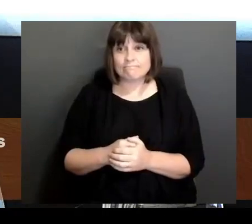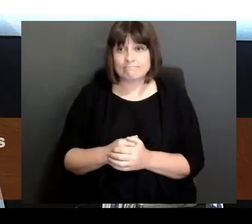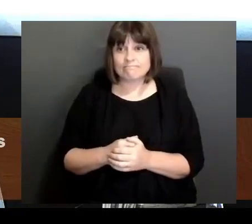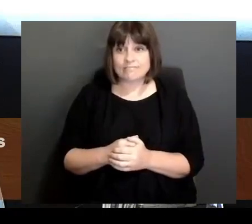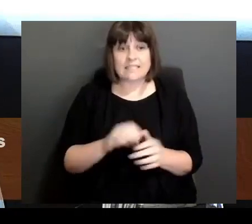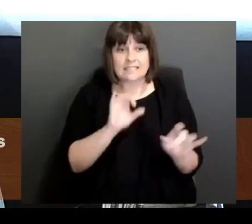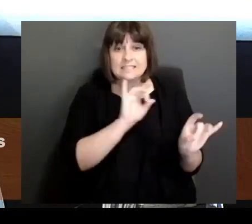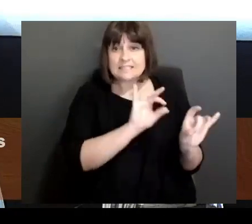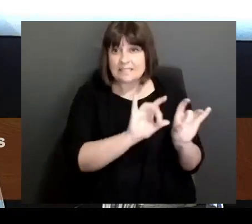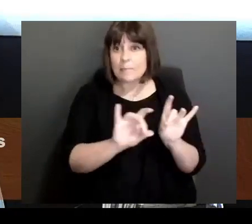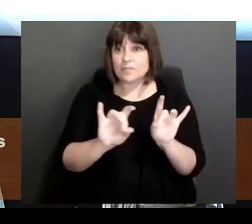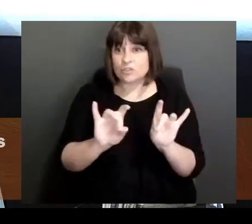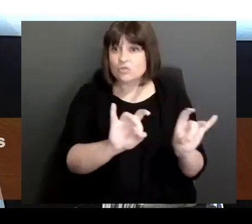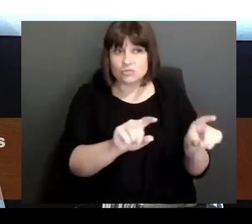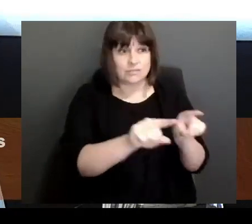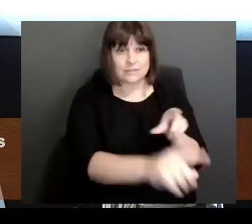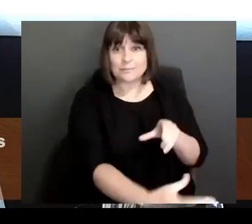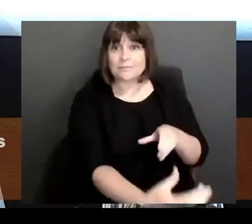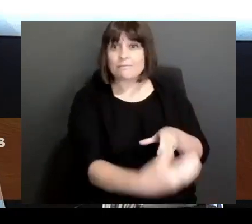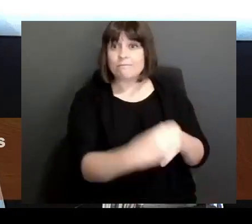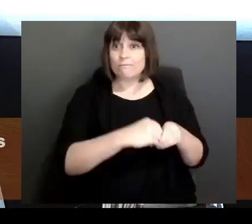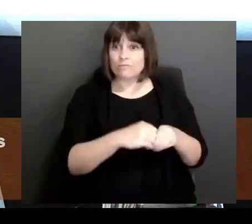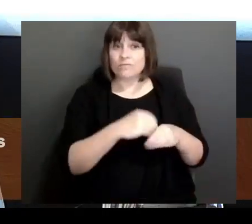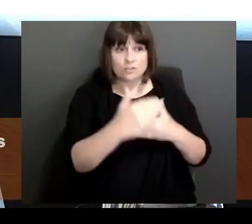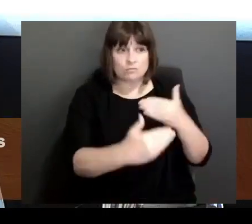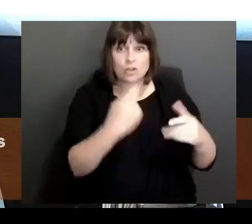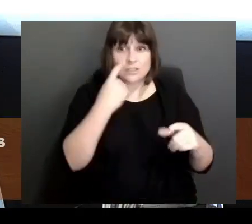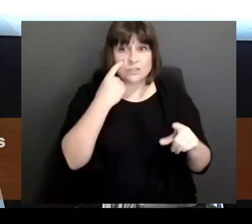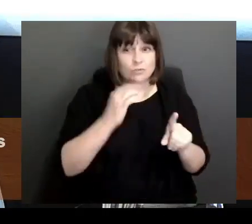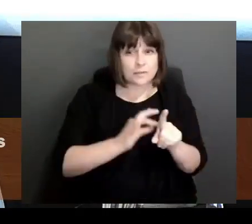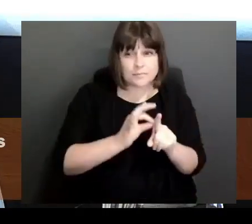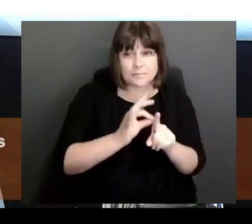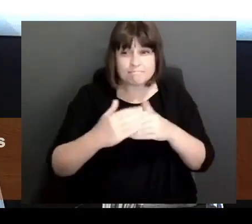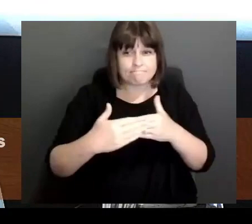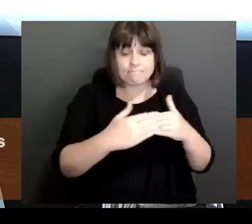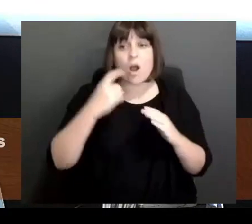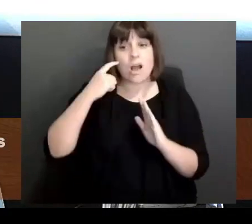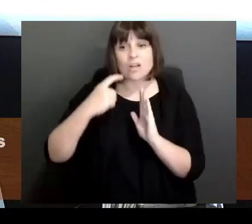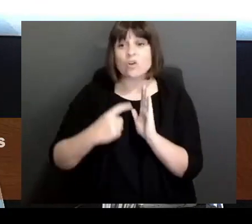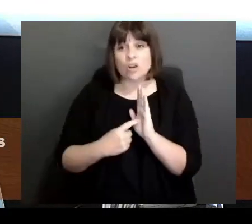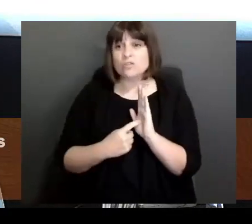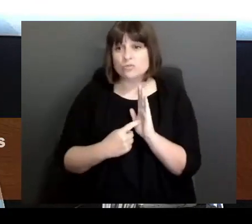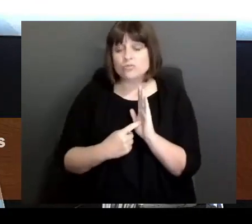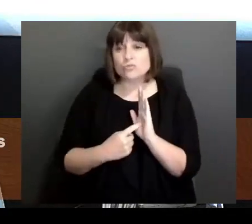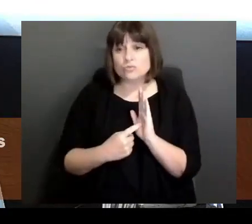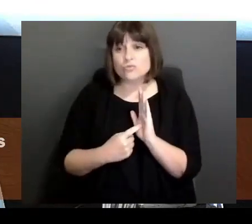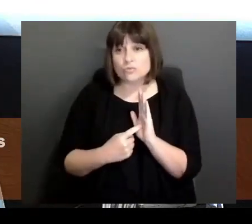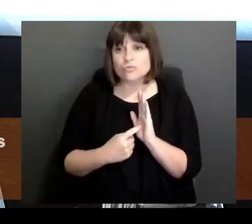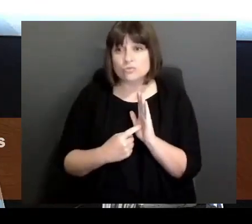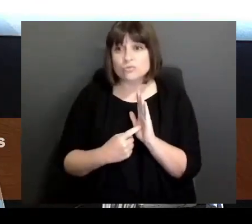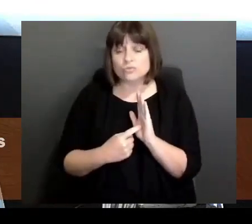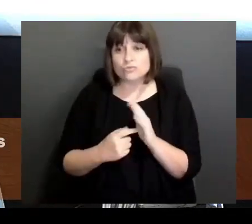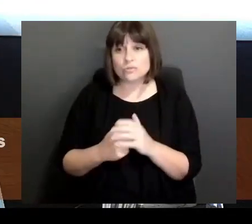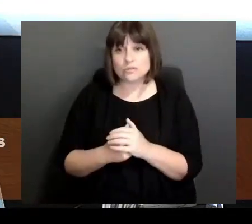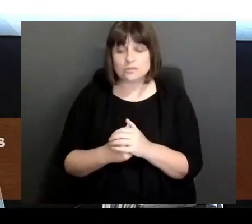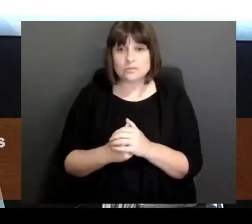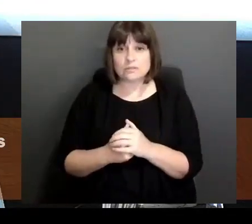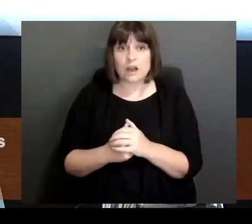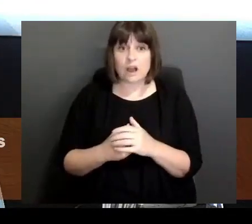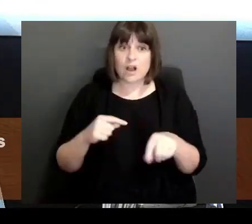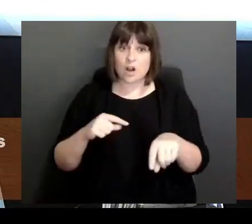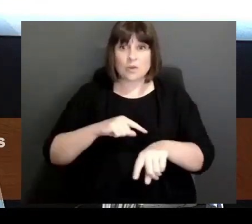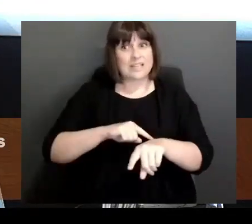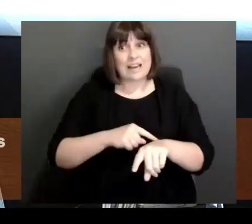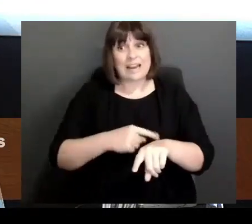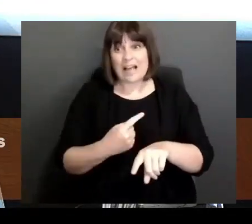created. I acknowledge that, and I acknowledge that it is far too late.